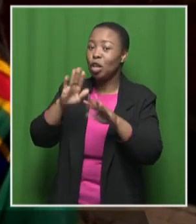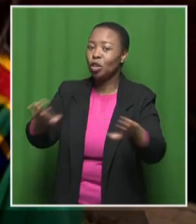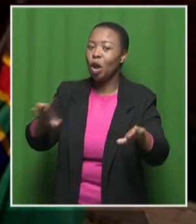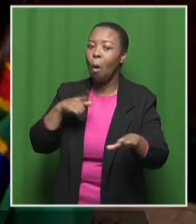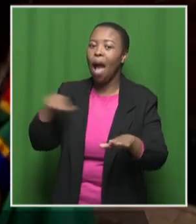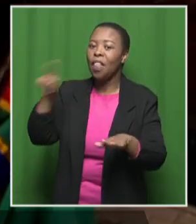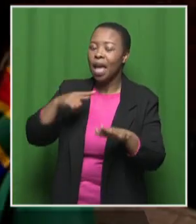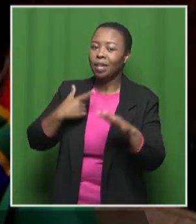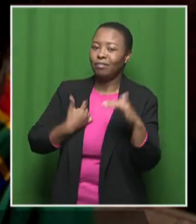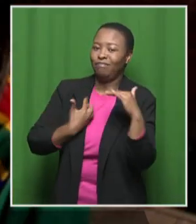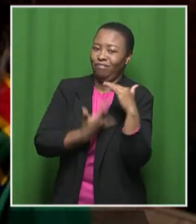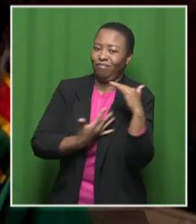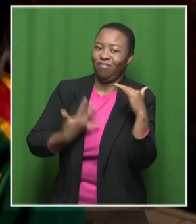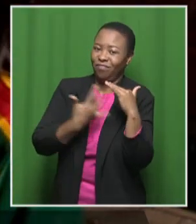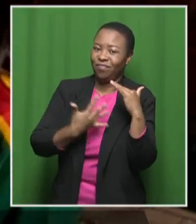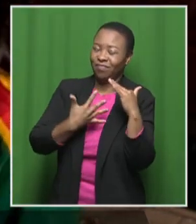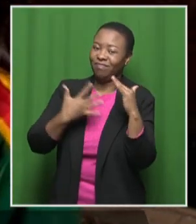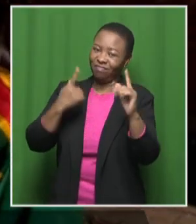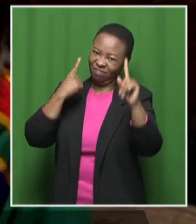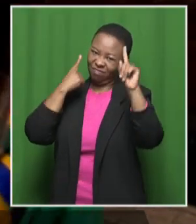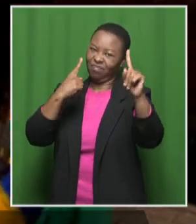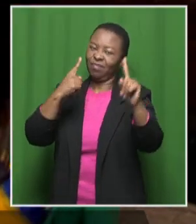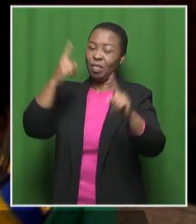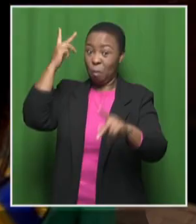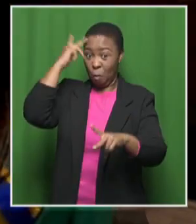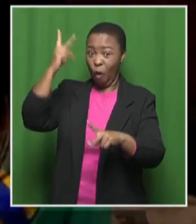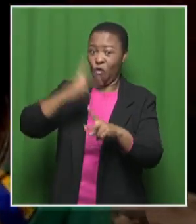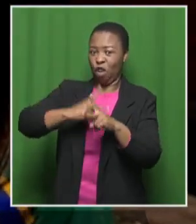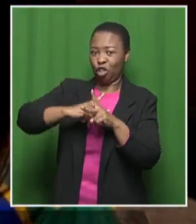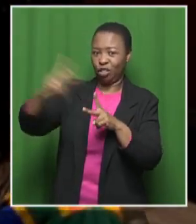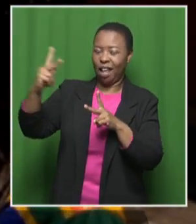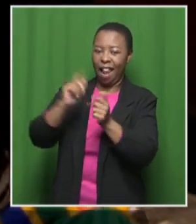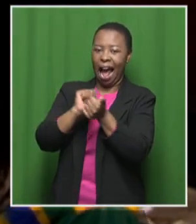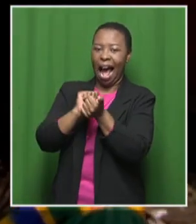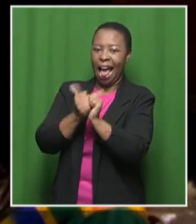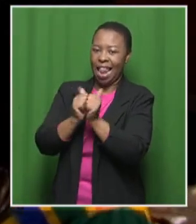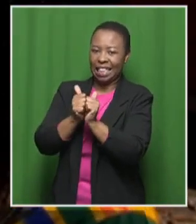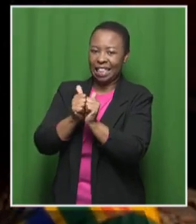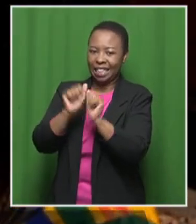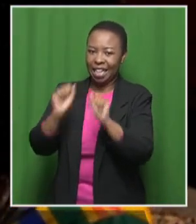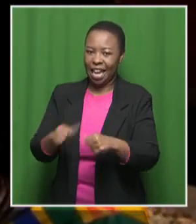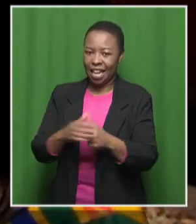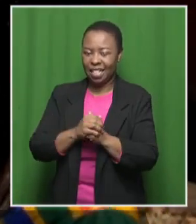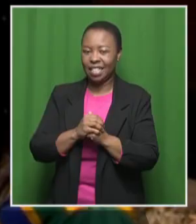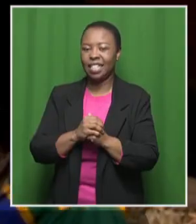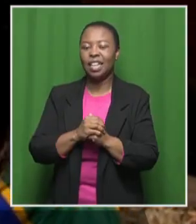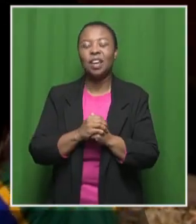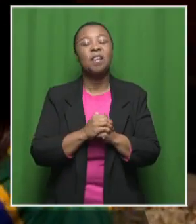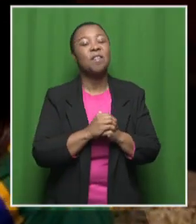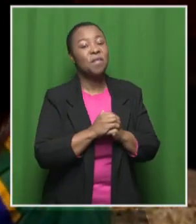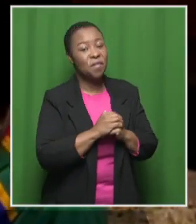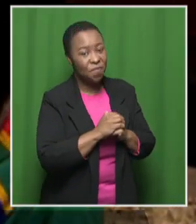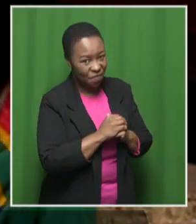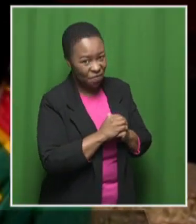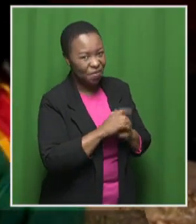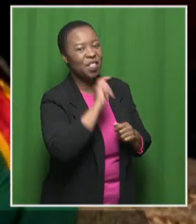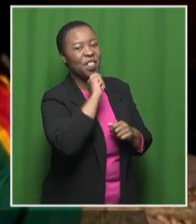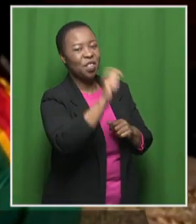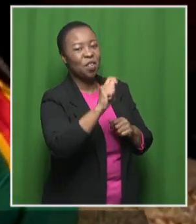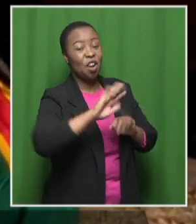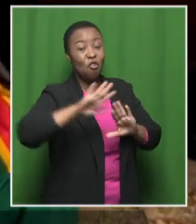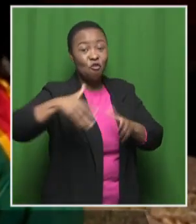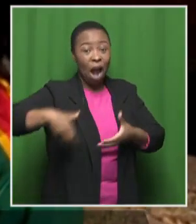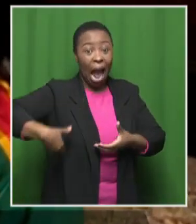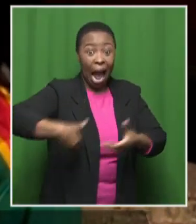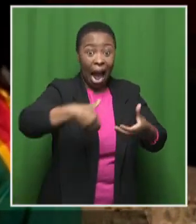aspire to one day, some of them become professional athletes? Absolutely, and in fact, I forgot to mention that rugby has